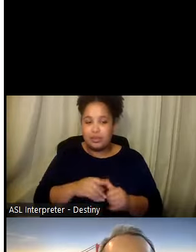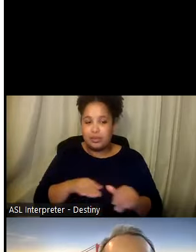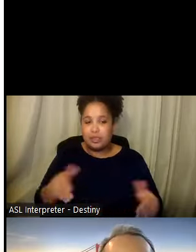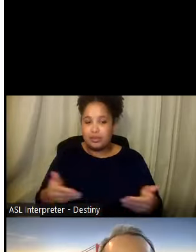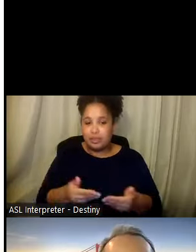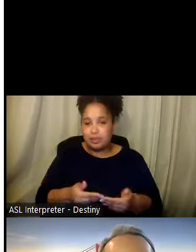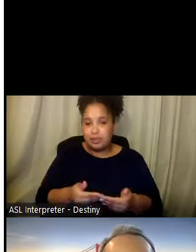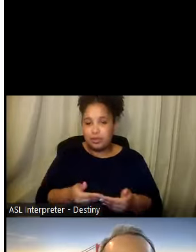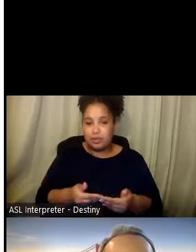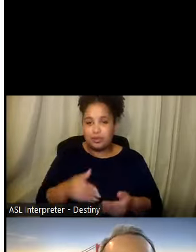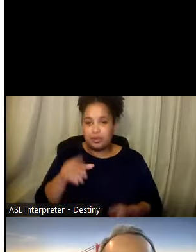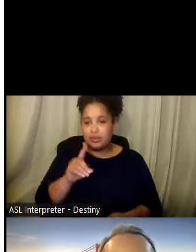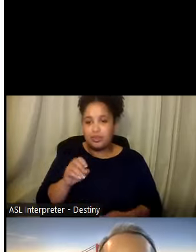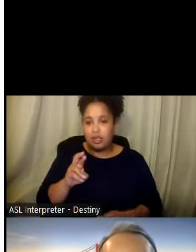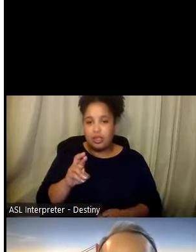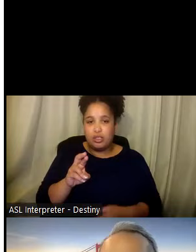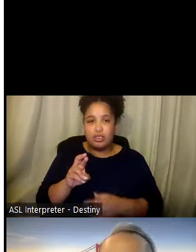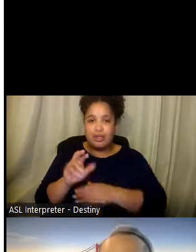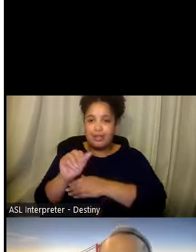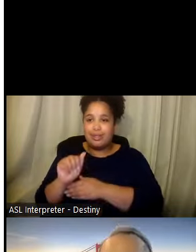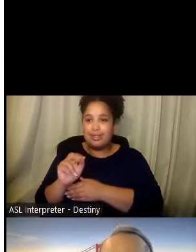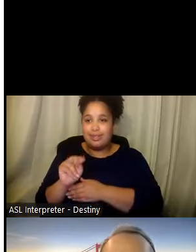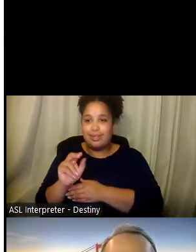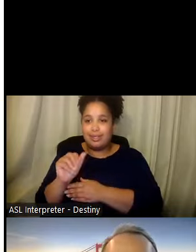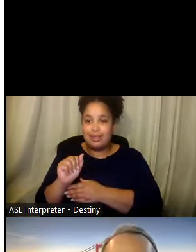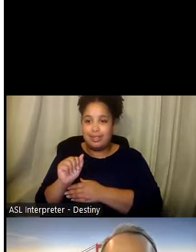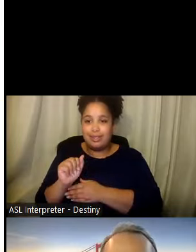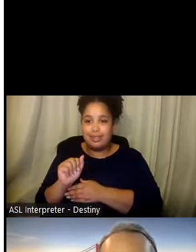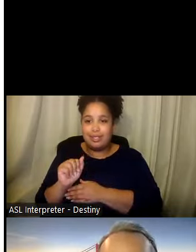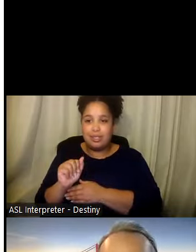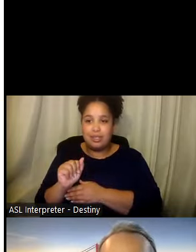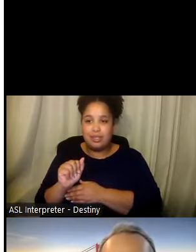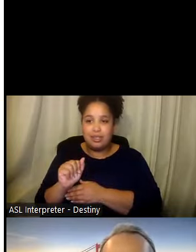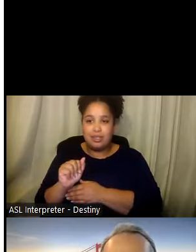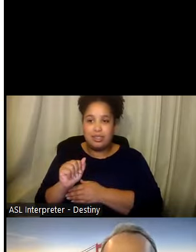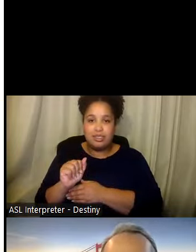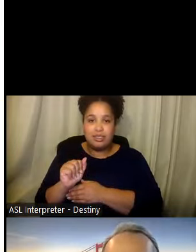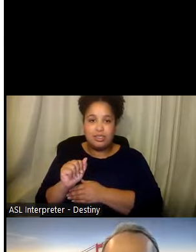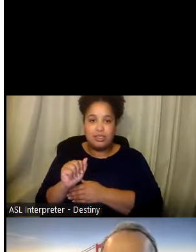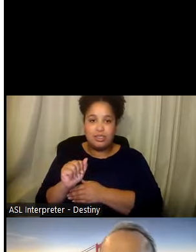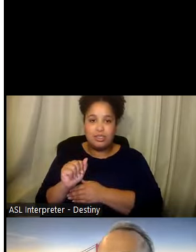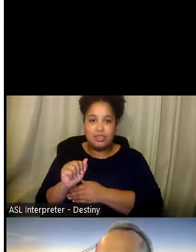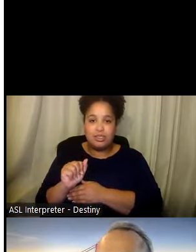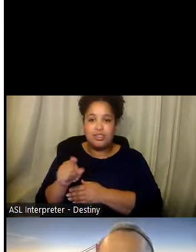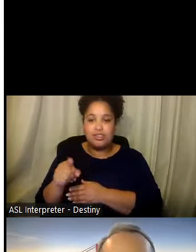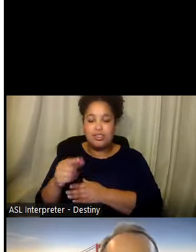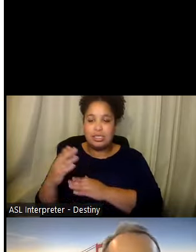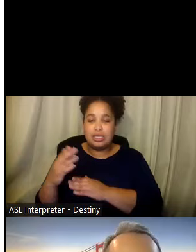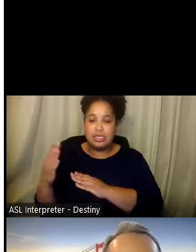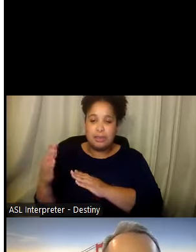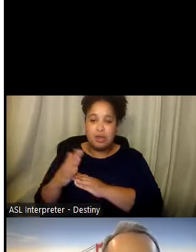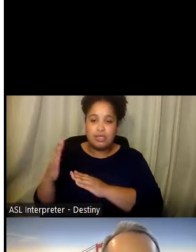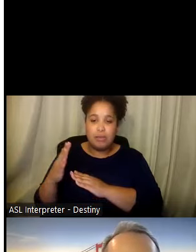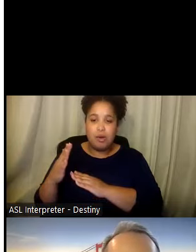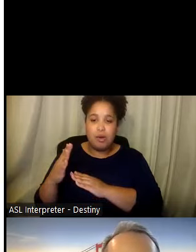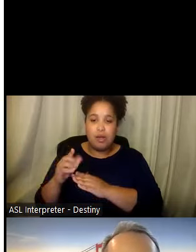introduce Dr. Anna Chodos, who is the principal investigator of the Dementia Care Aware.